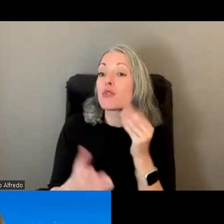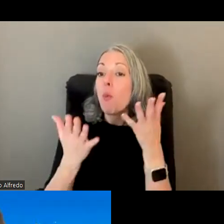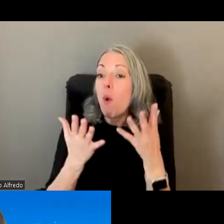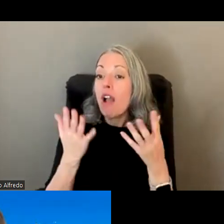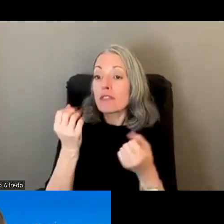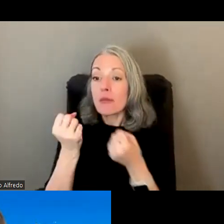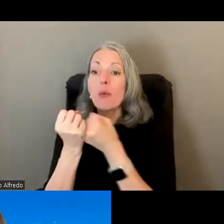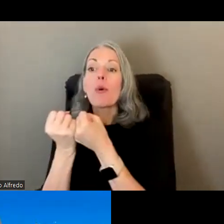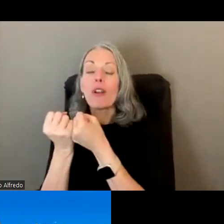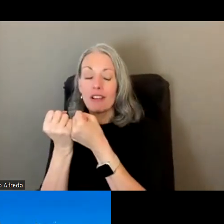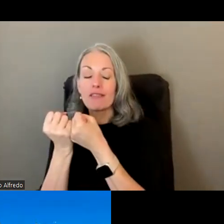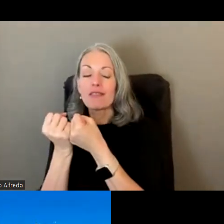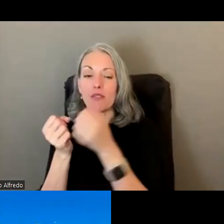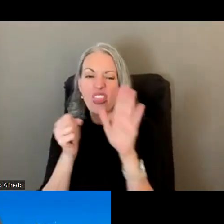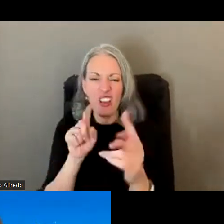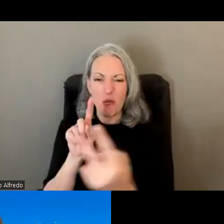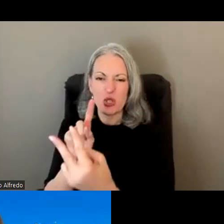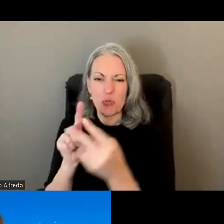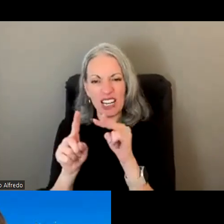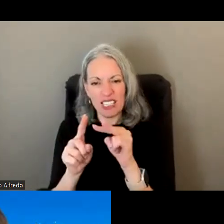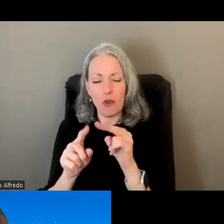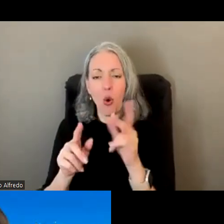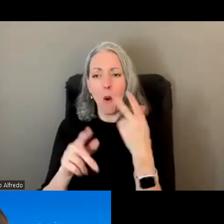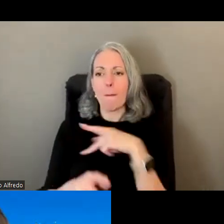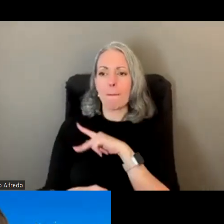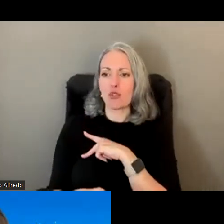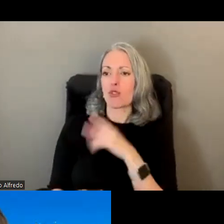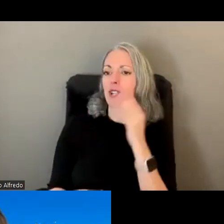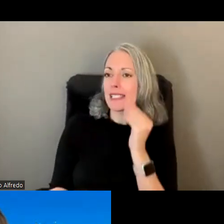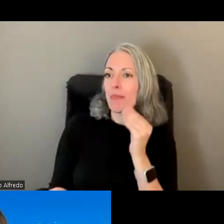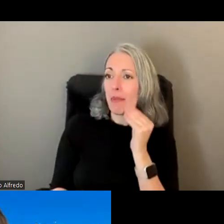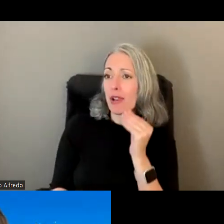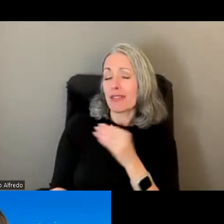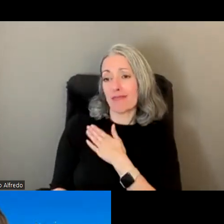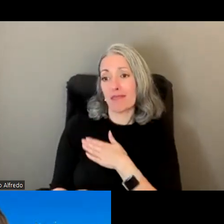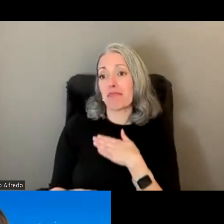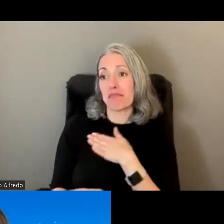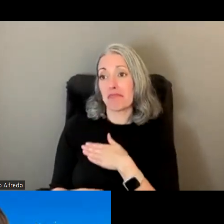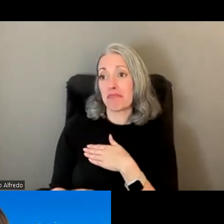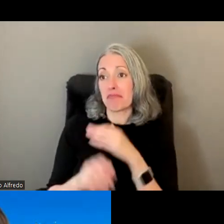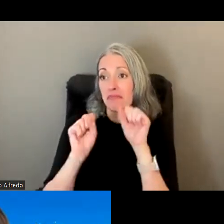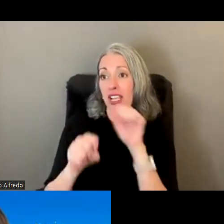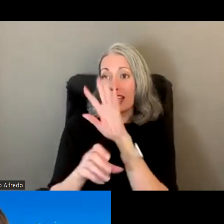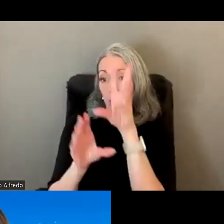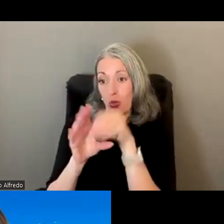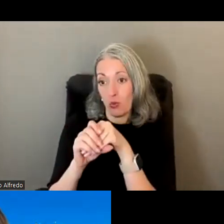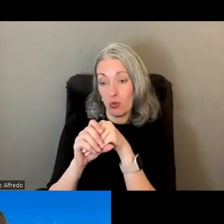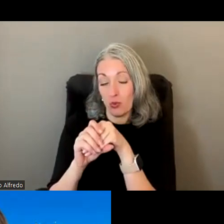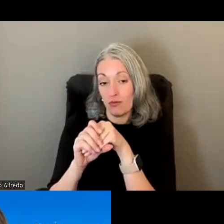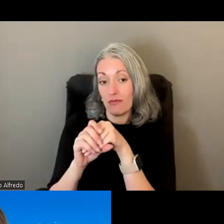that perspective or some personal experience that would be worthy of incorporating into